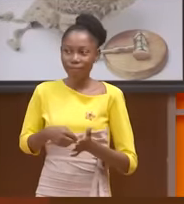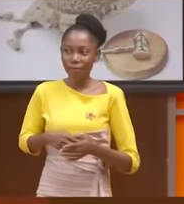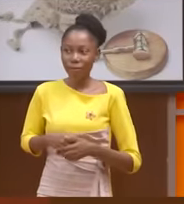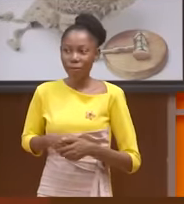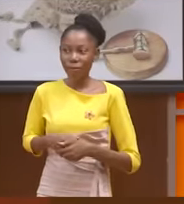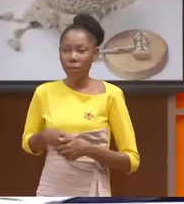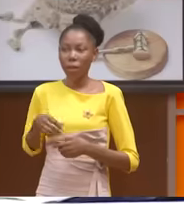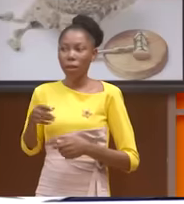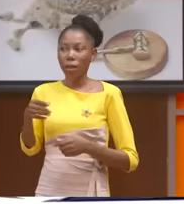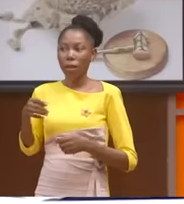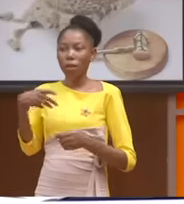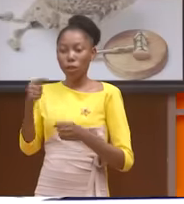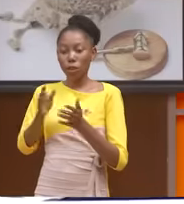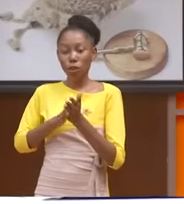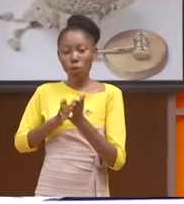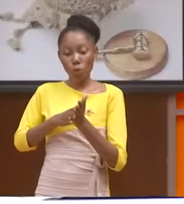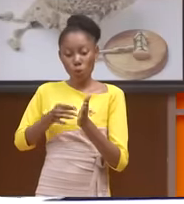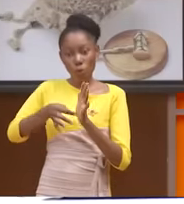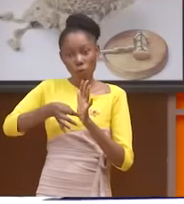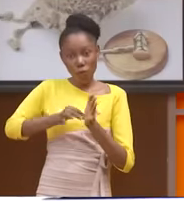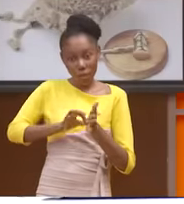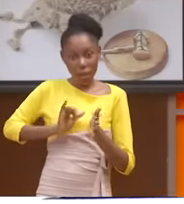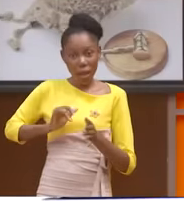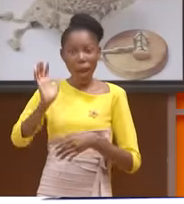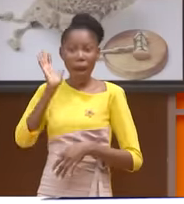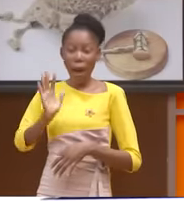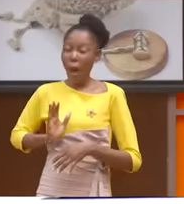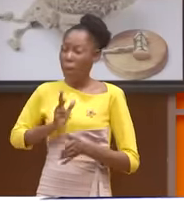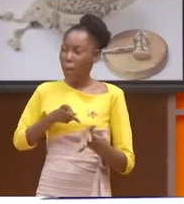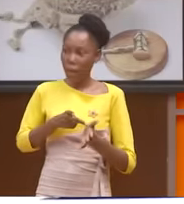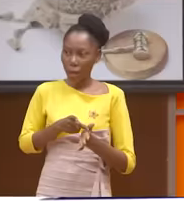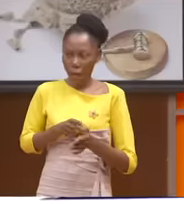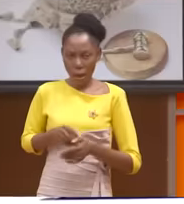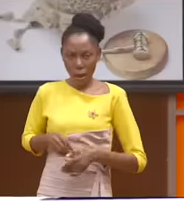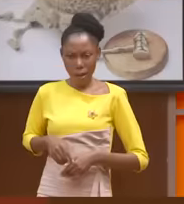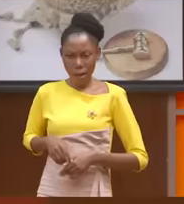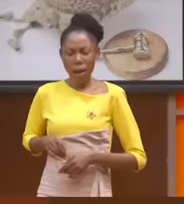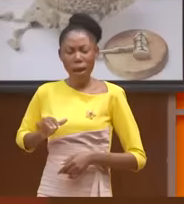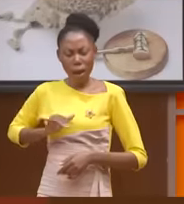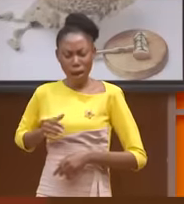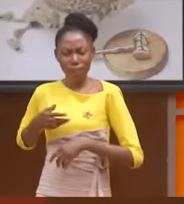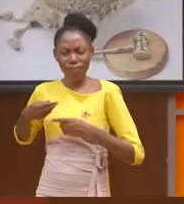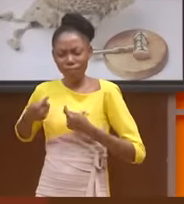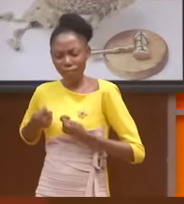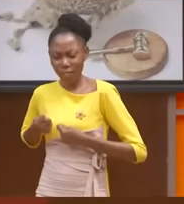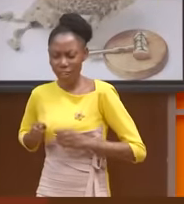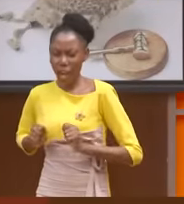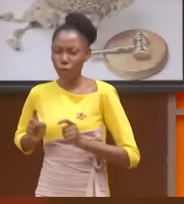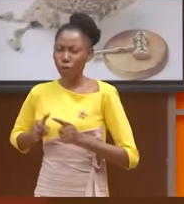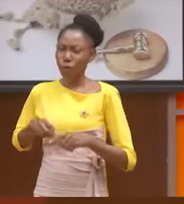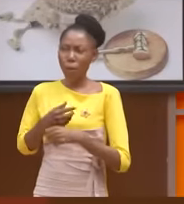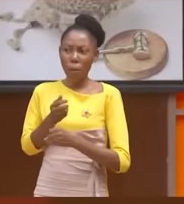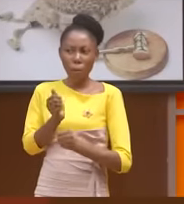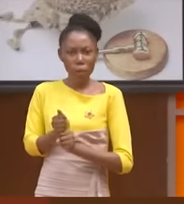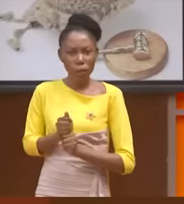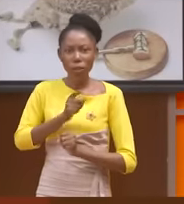The school fees I used to pay, if I tell you how I saved the money, you will be like, wow. I try to make sure the issue of their school fees